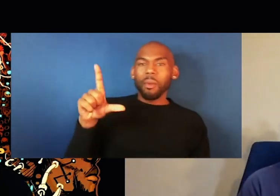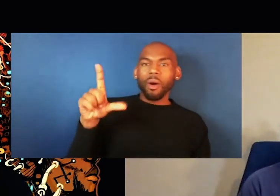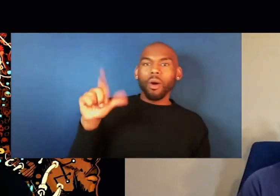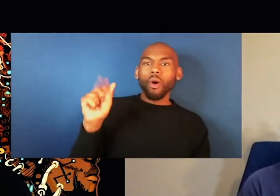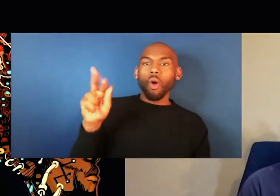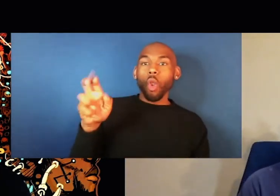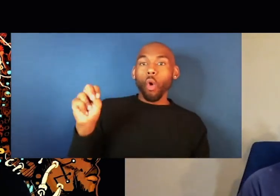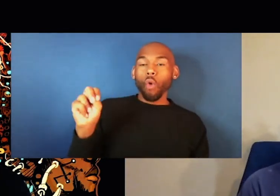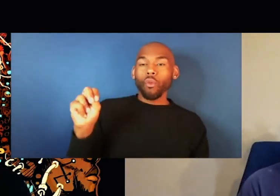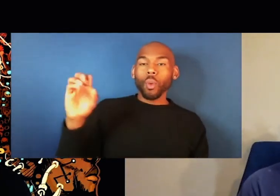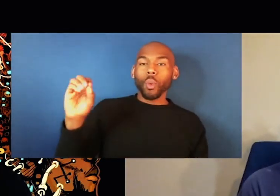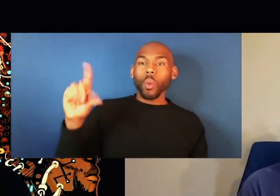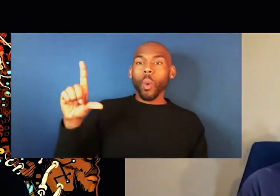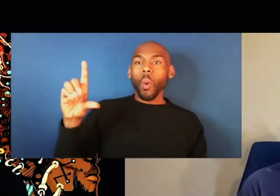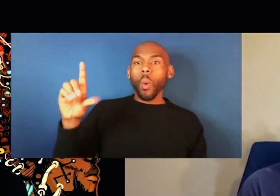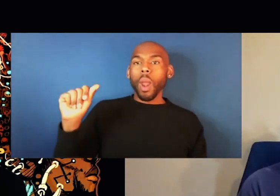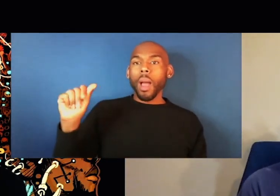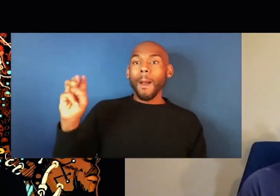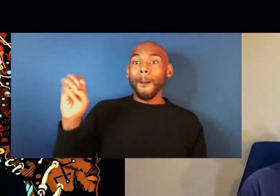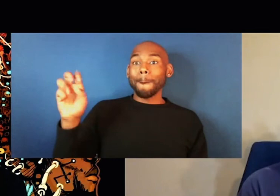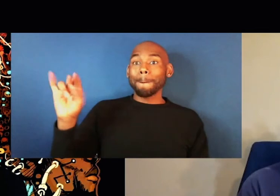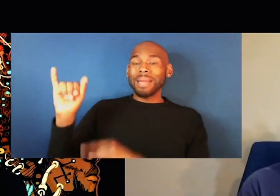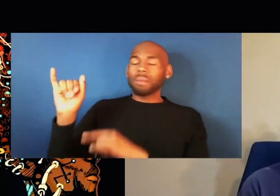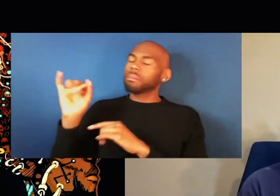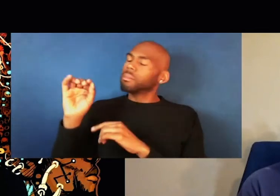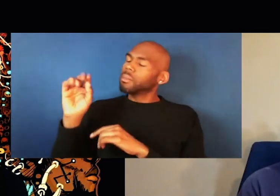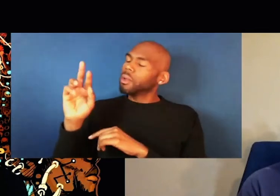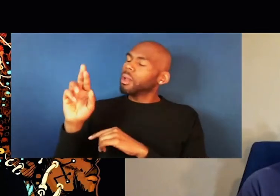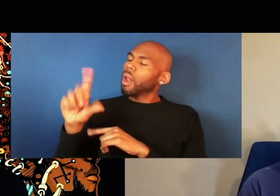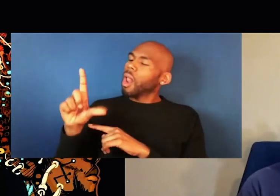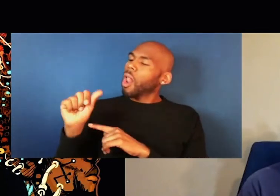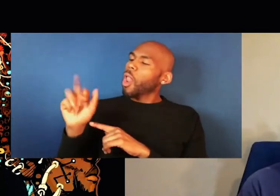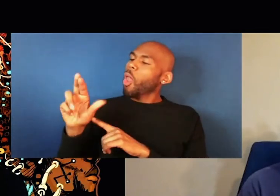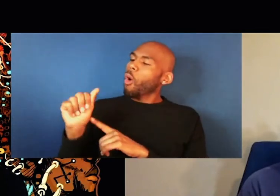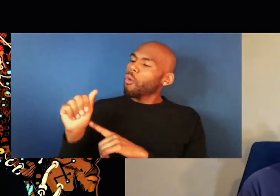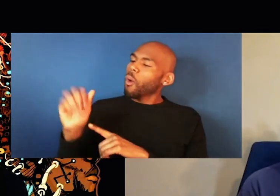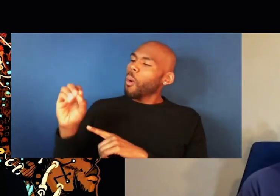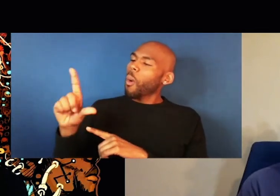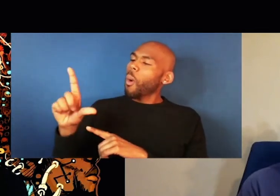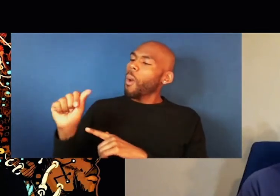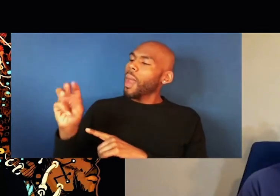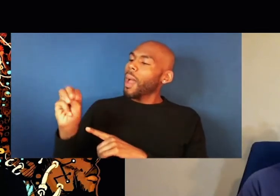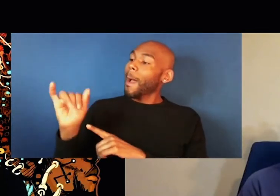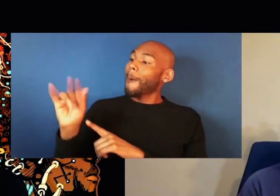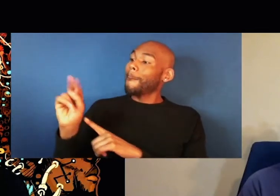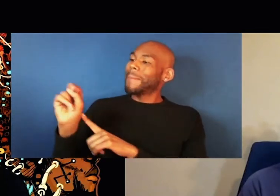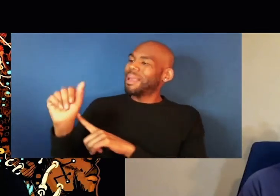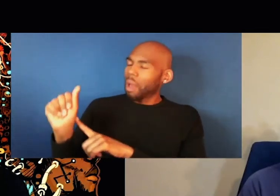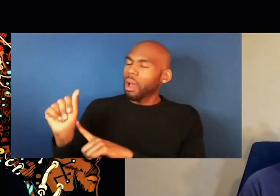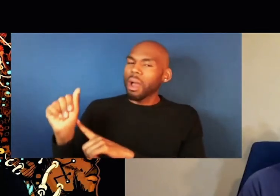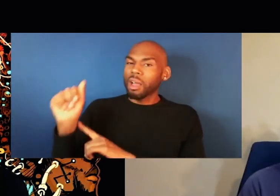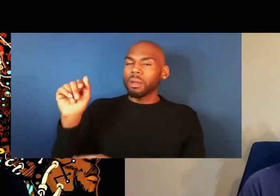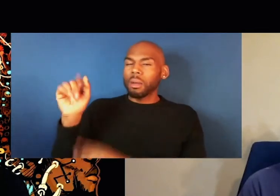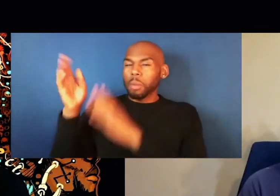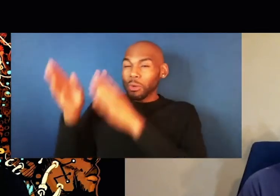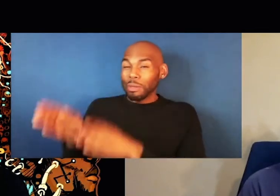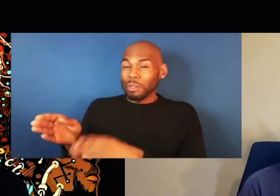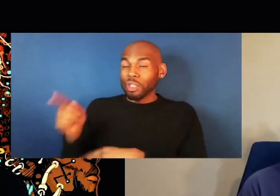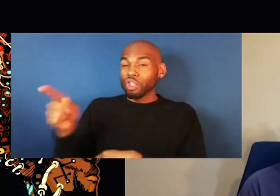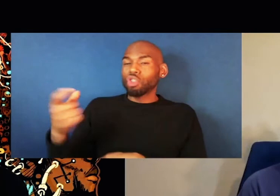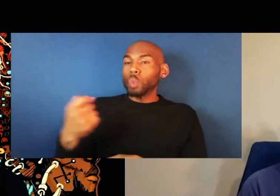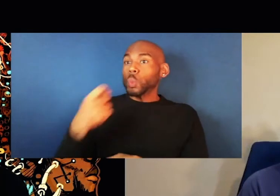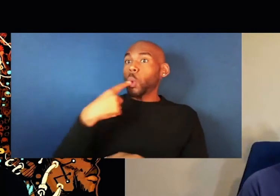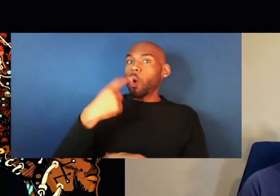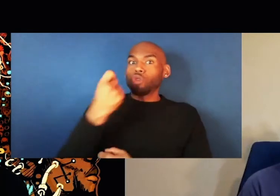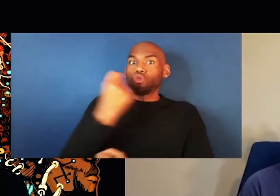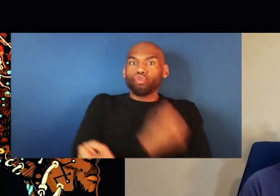you look at like Lauren Olamina, so basically her mother takes this smart drug. It's supposed to make you